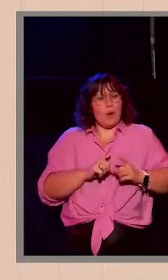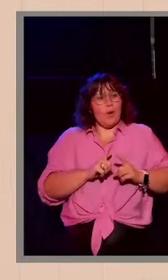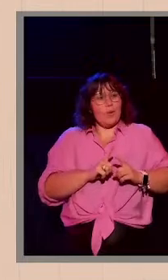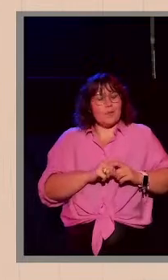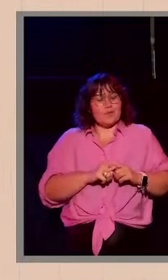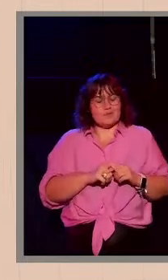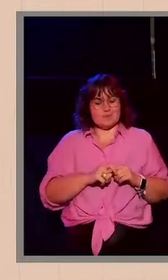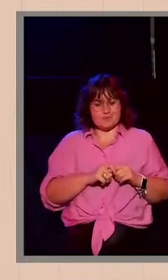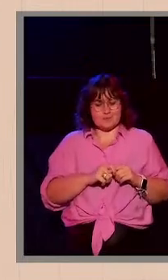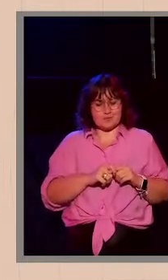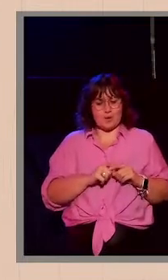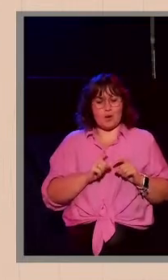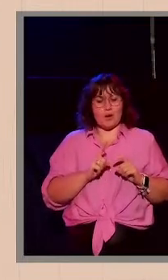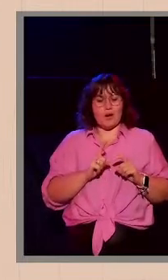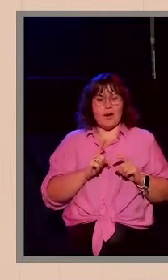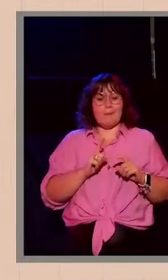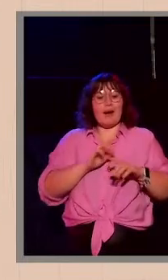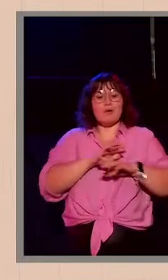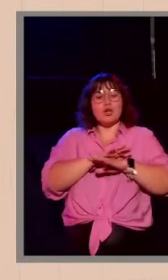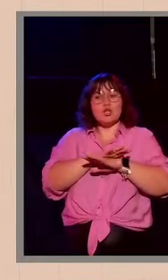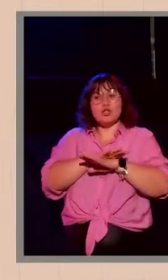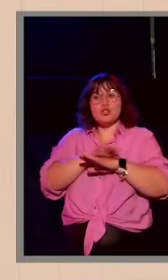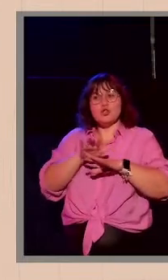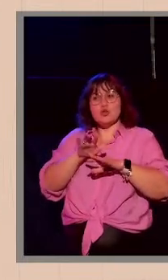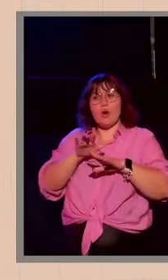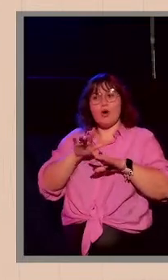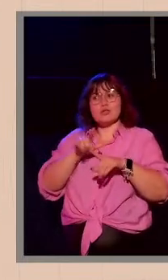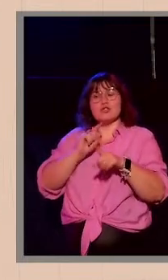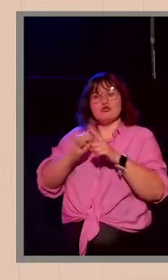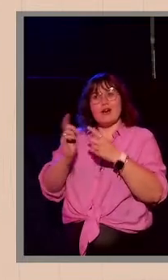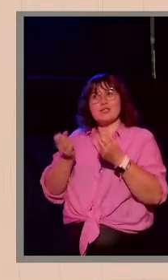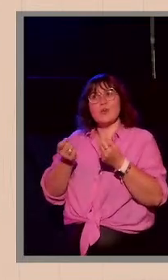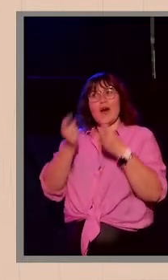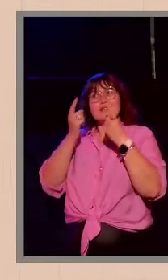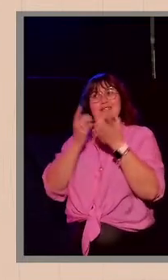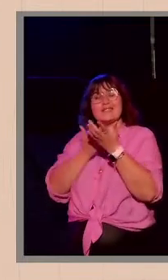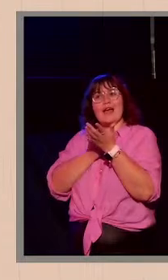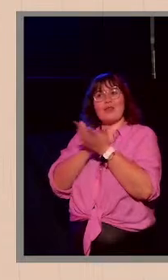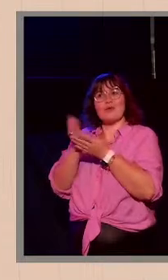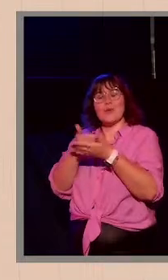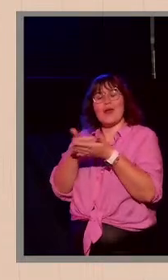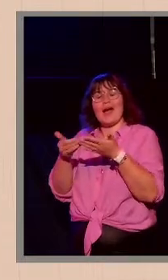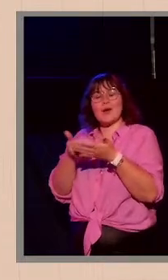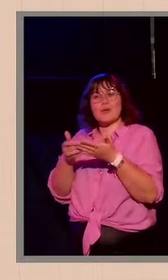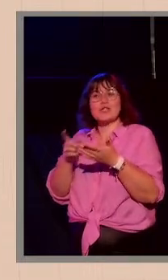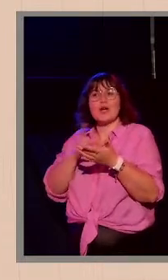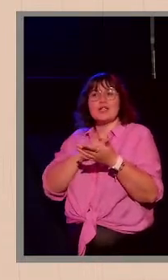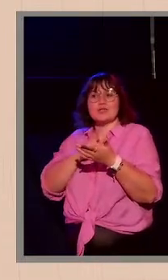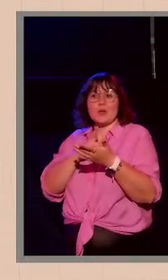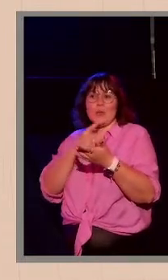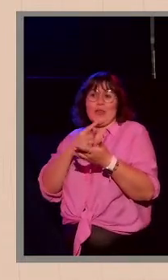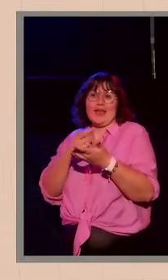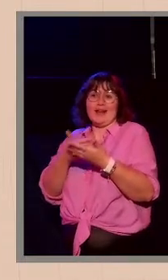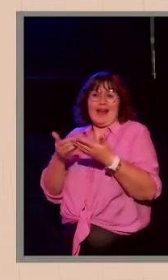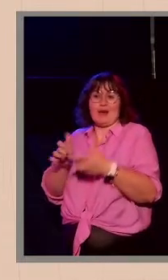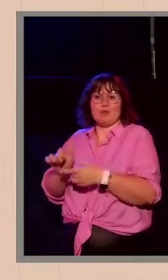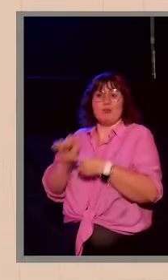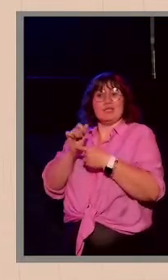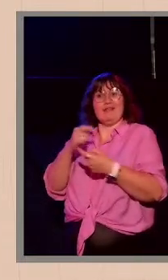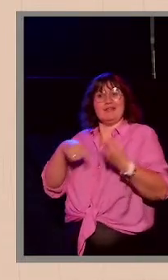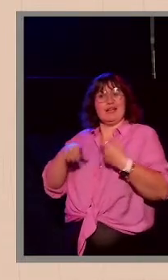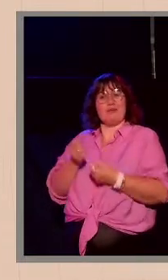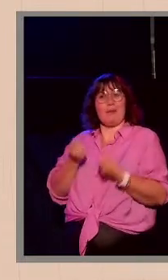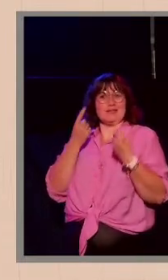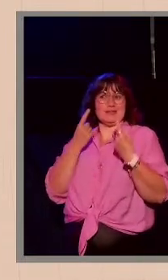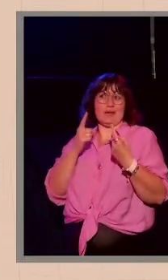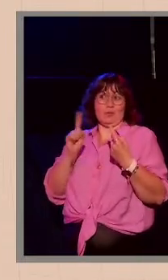about not trying to understand through language that language sort of prevents us from doing? I think that we